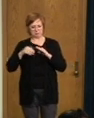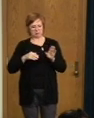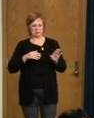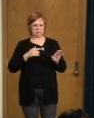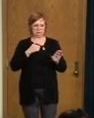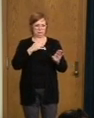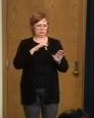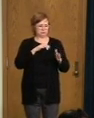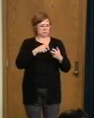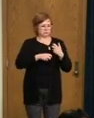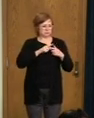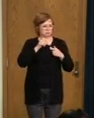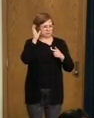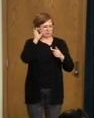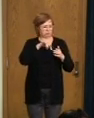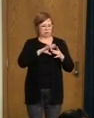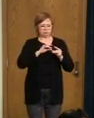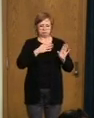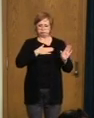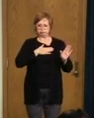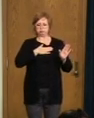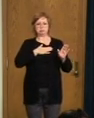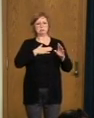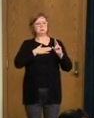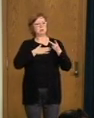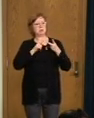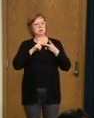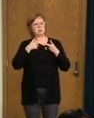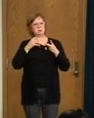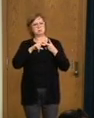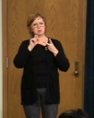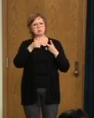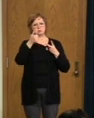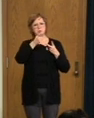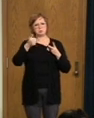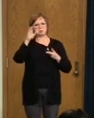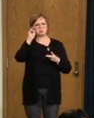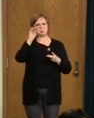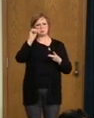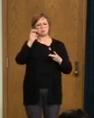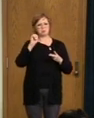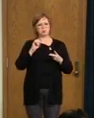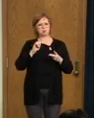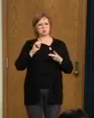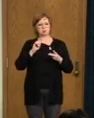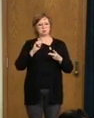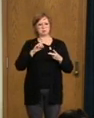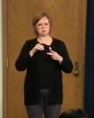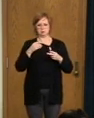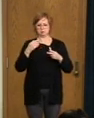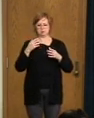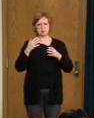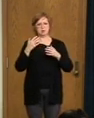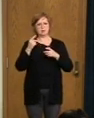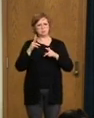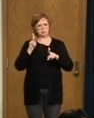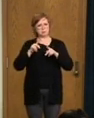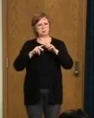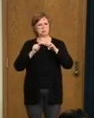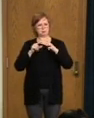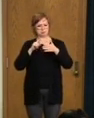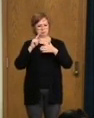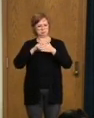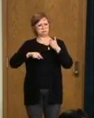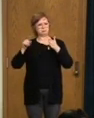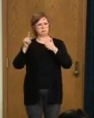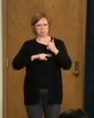to ask that the Premier, you're getting criticized for maybe not coming down hard enough to a group